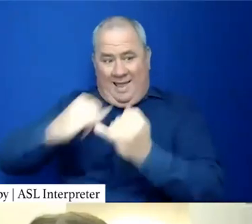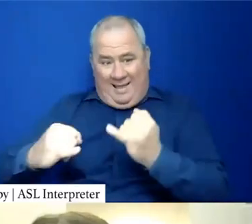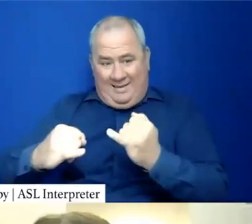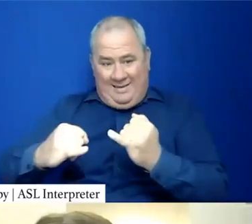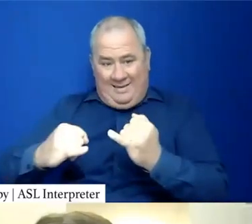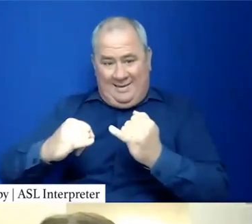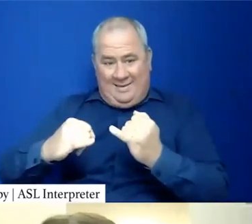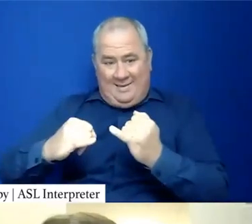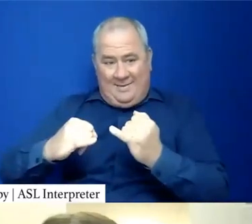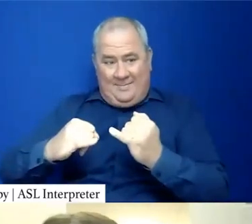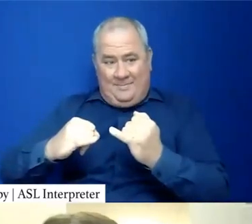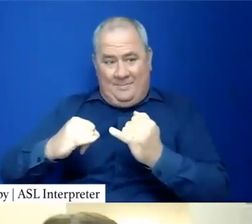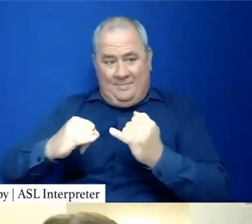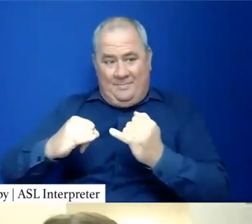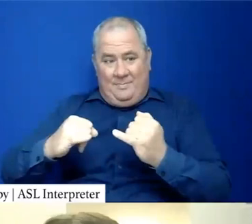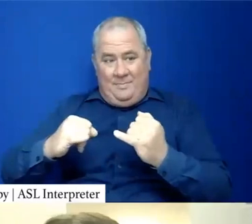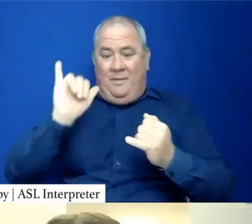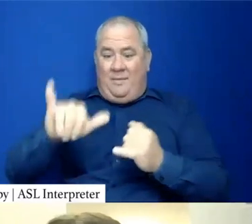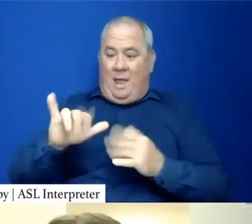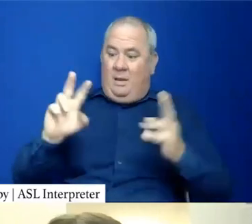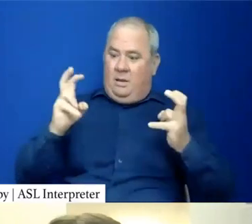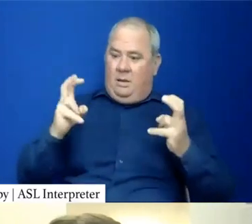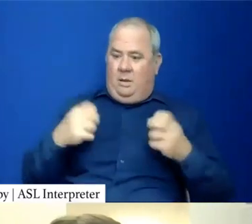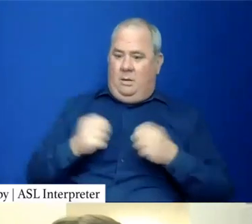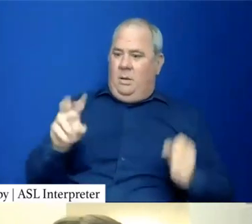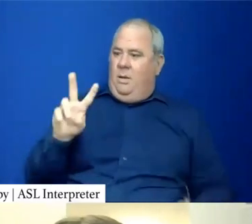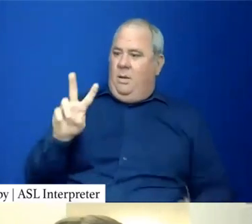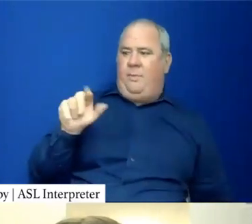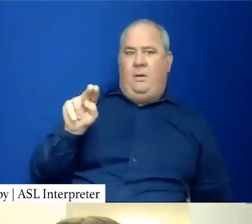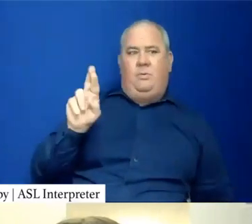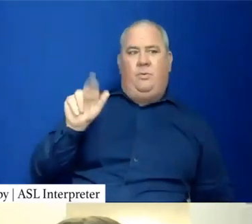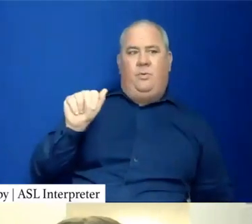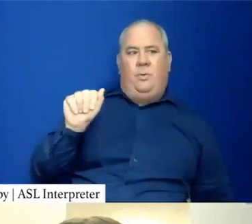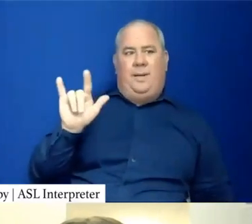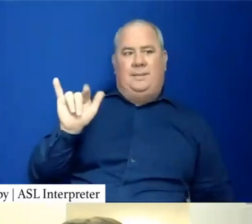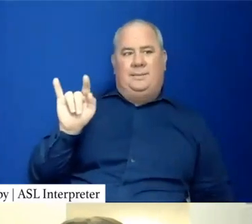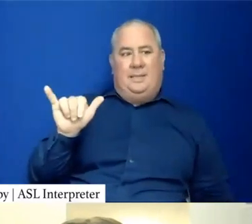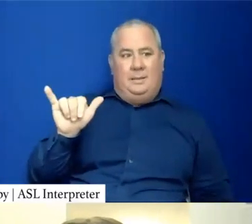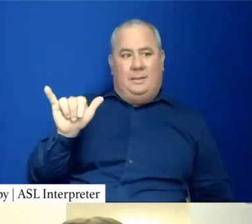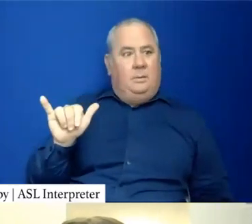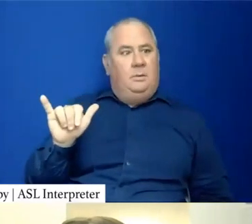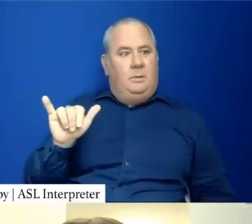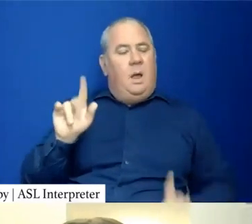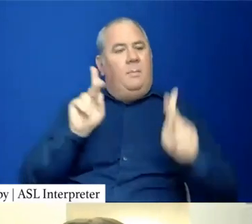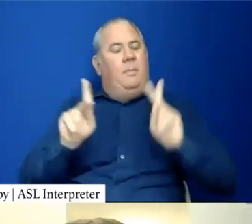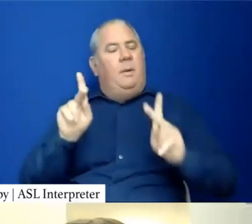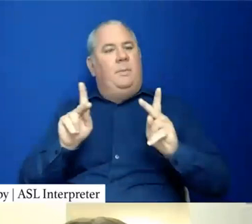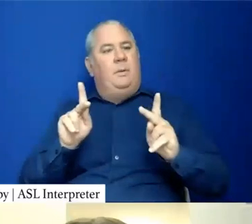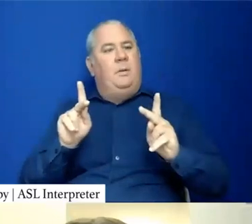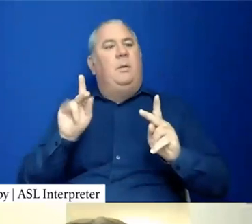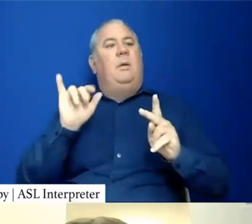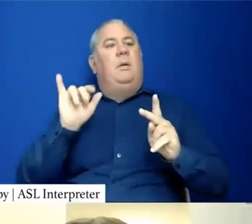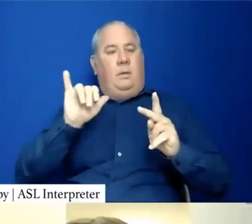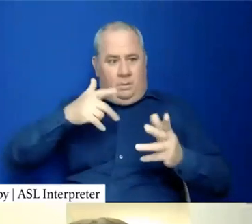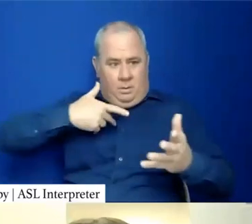that vulnerability is, I think, something that disabled people are particularly good at amongst ourselves, not always good at with